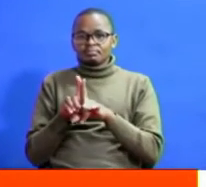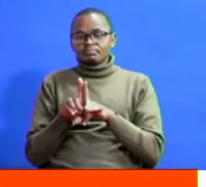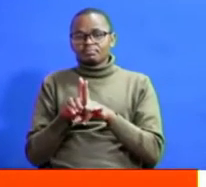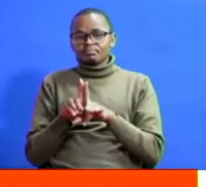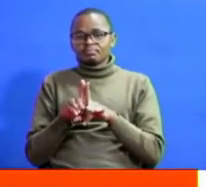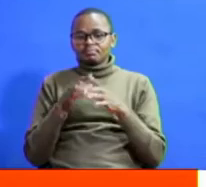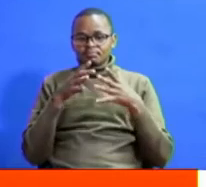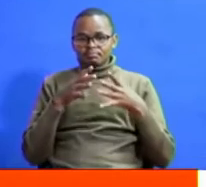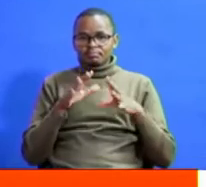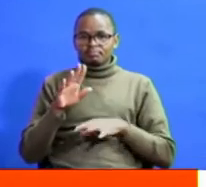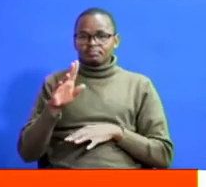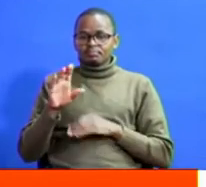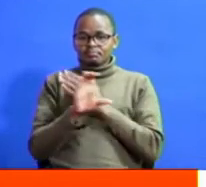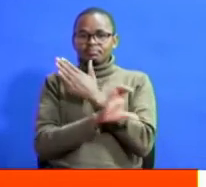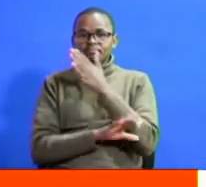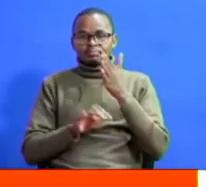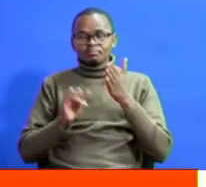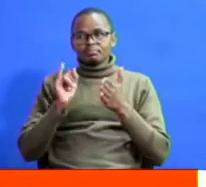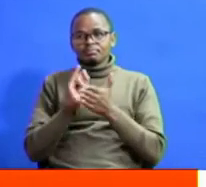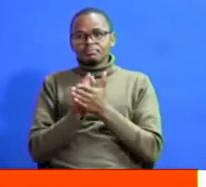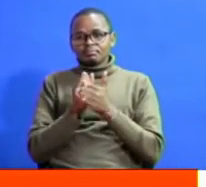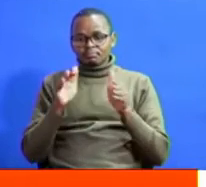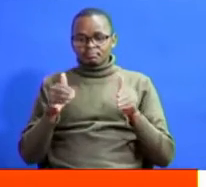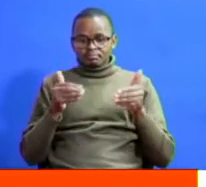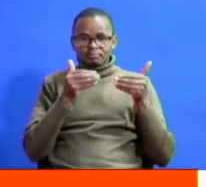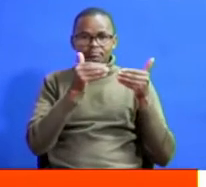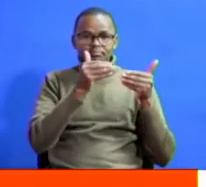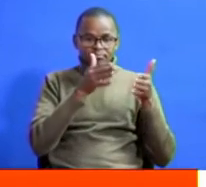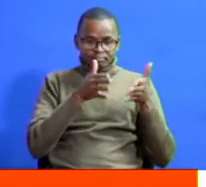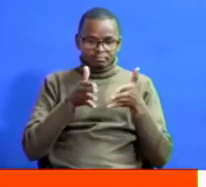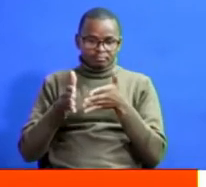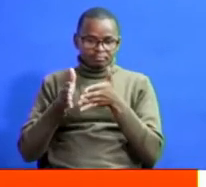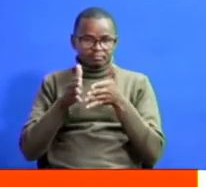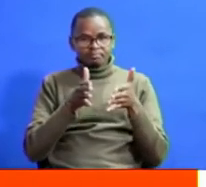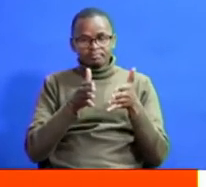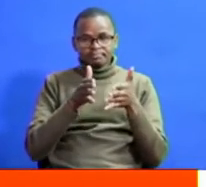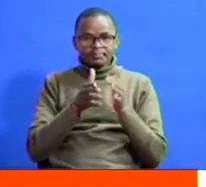citizens of the country that given an opportunity,